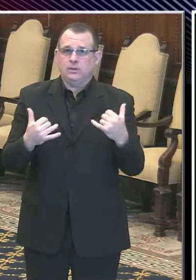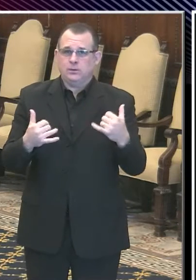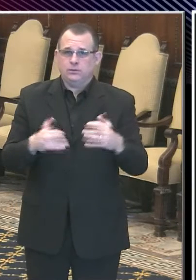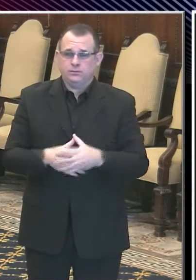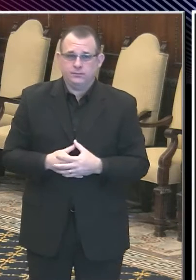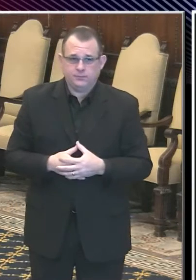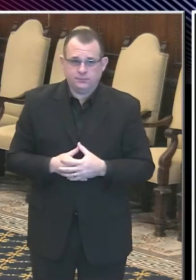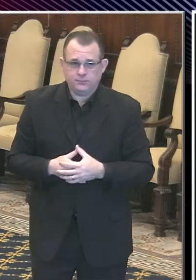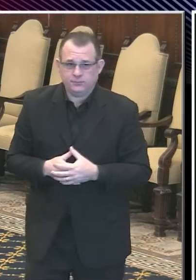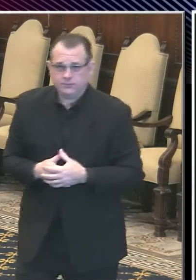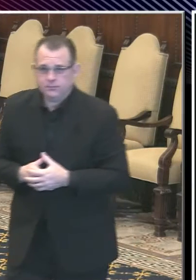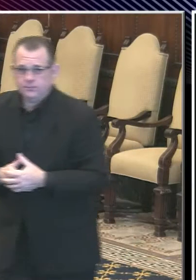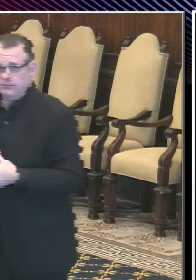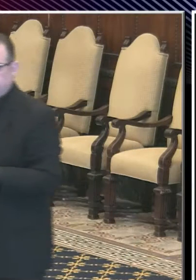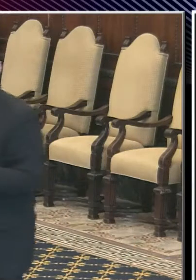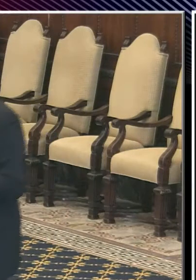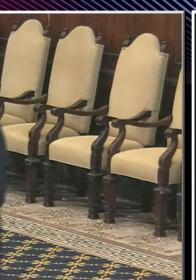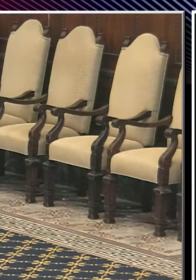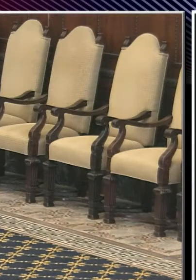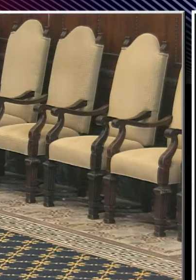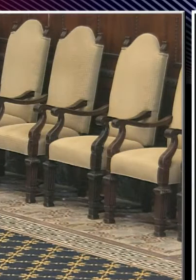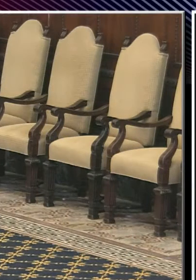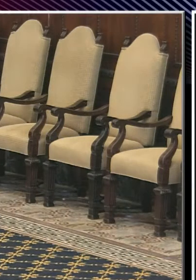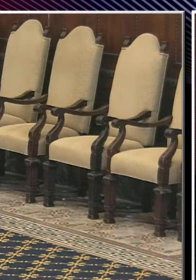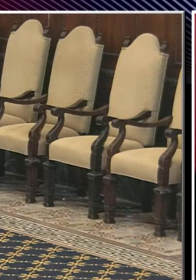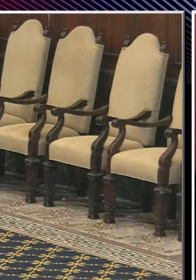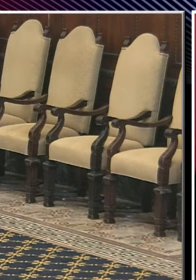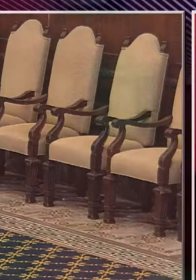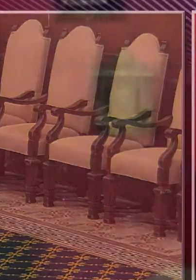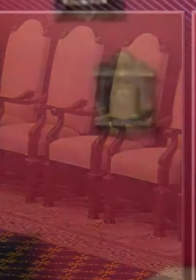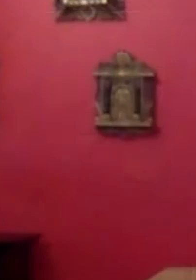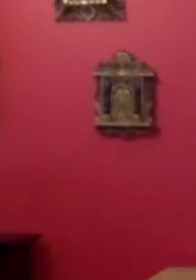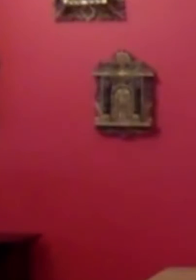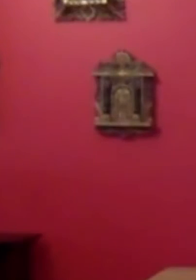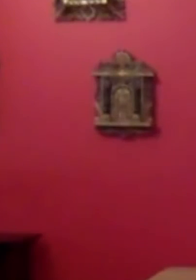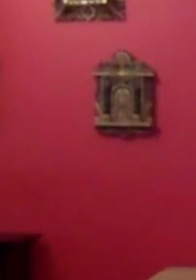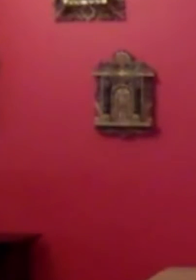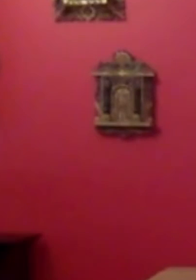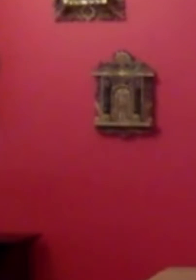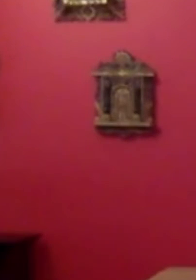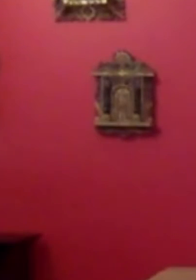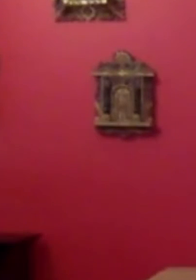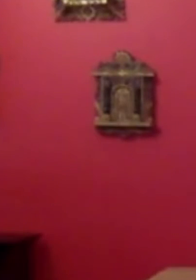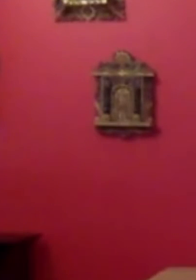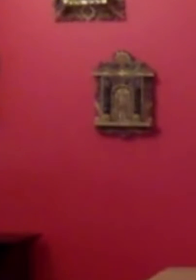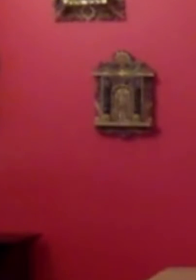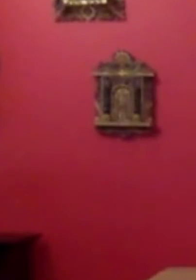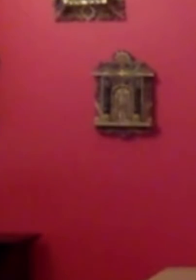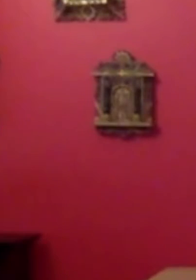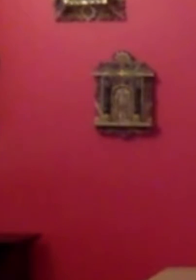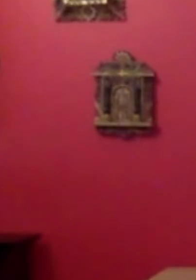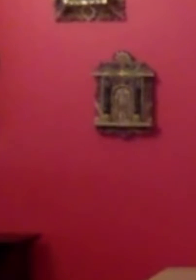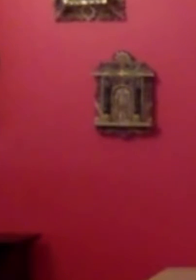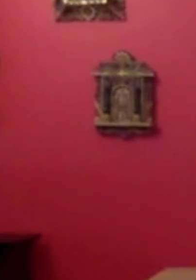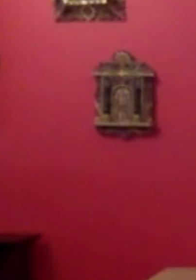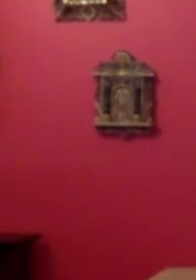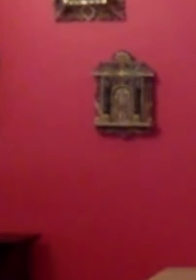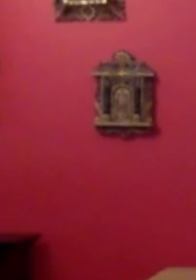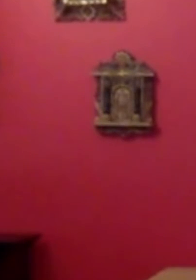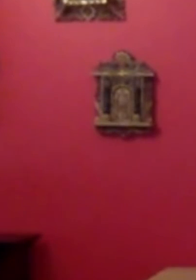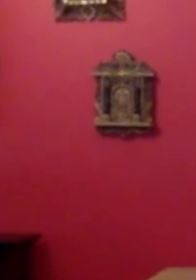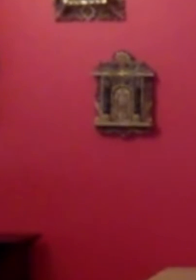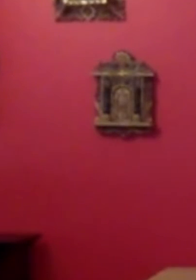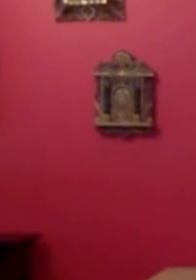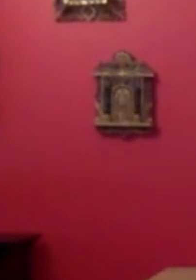and Dr. Farley's remarks. Armando. Mensaje del alcalde Jim Kenney para el miércoles 29 de abril de 2020.